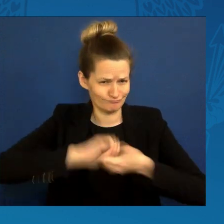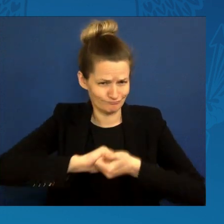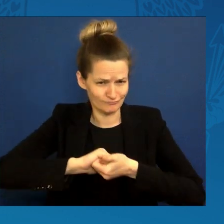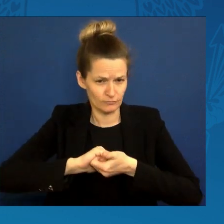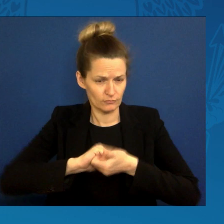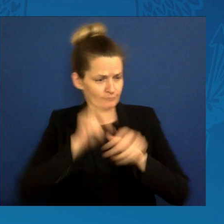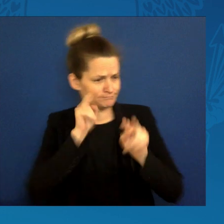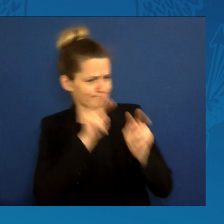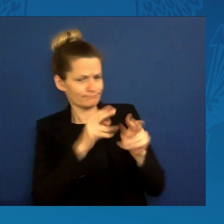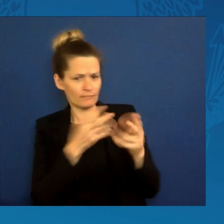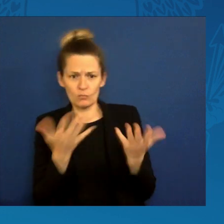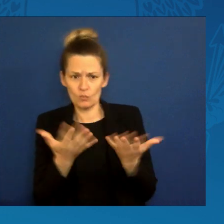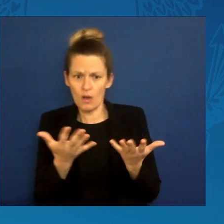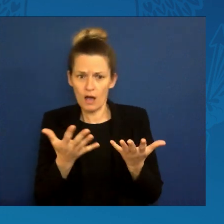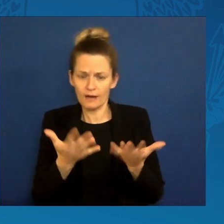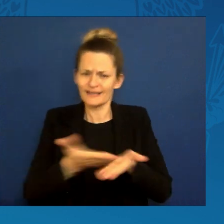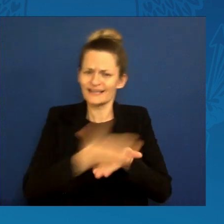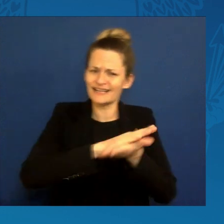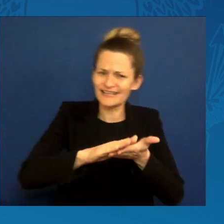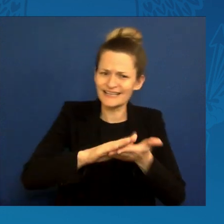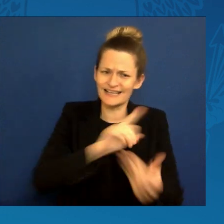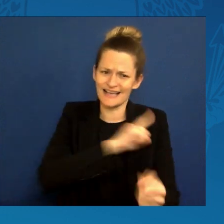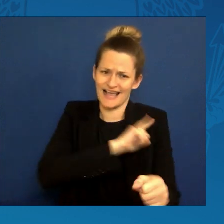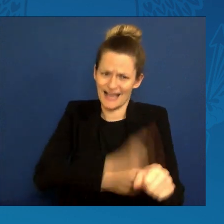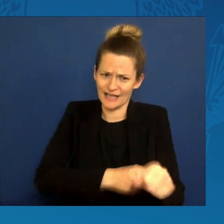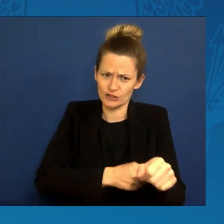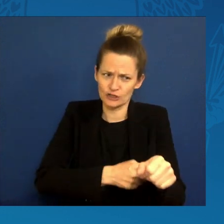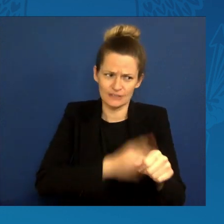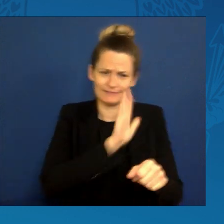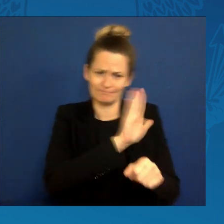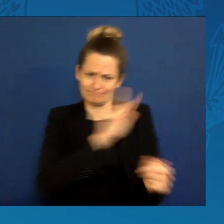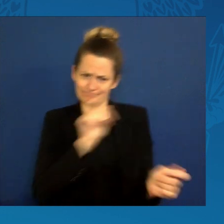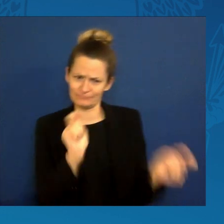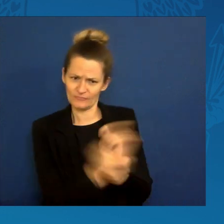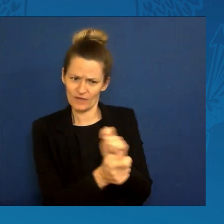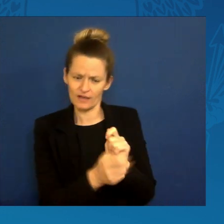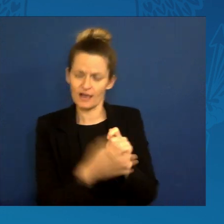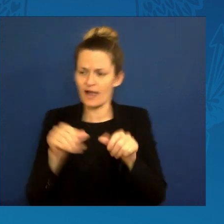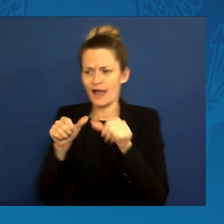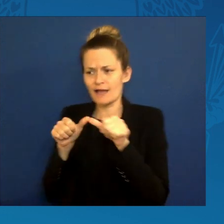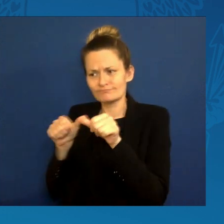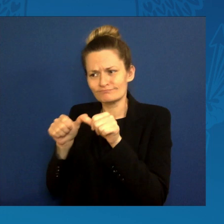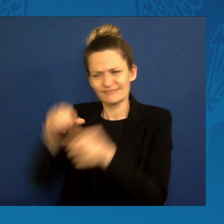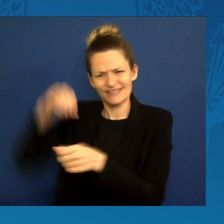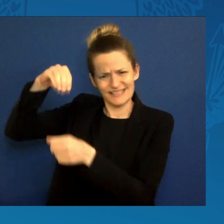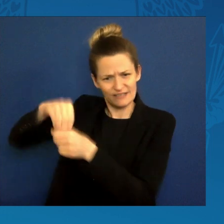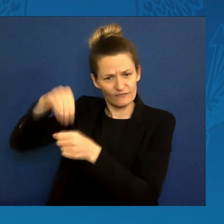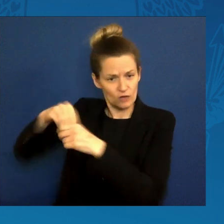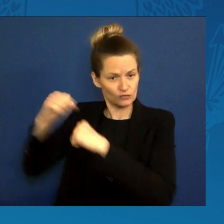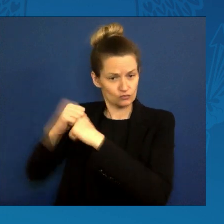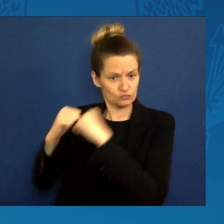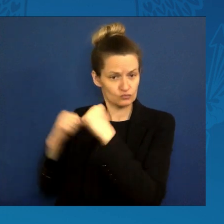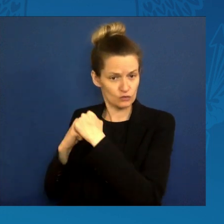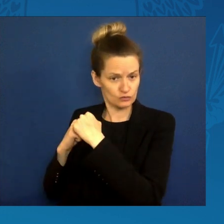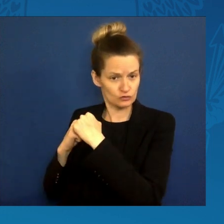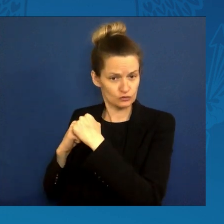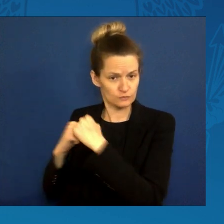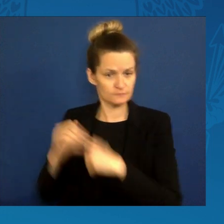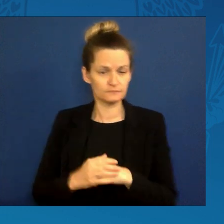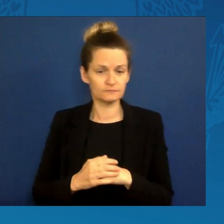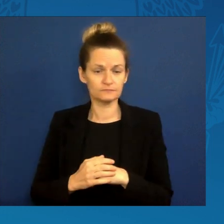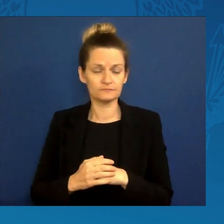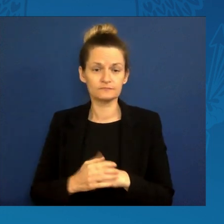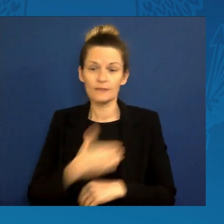sustainable infrastructure. I want to also welcome and thank the members of our cabinet for being here who will participate